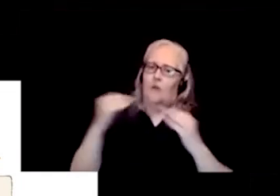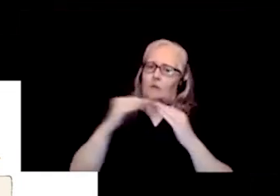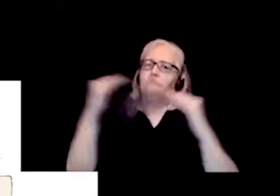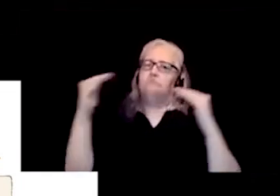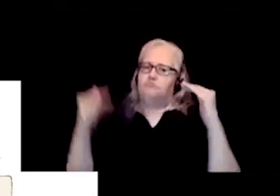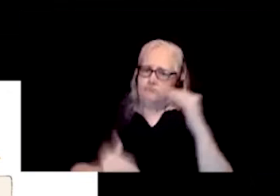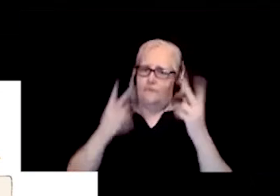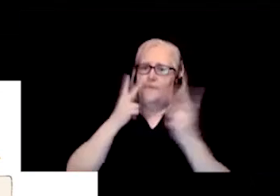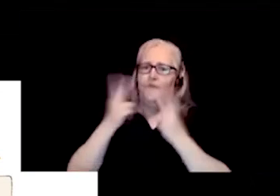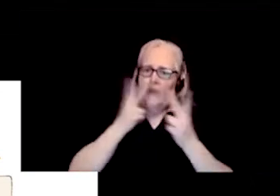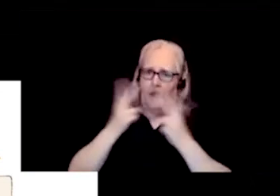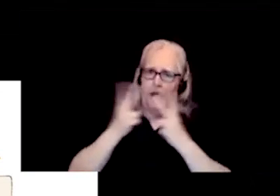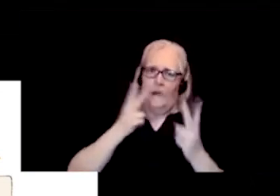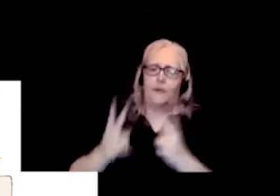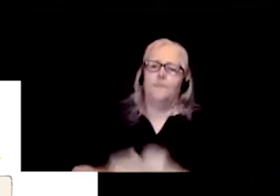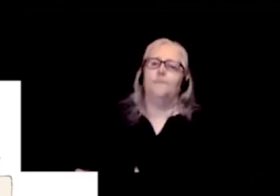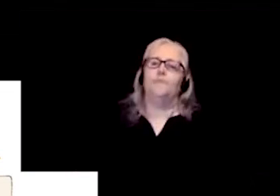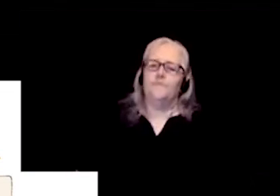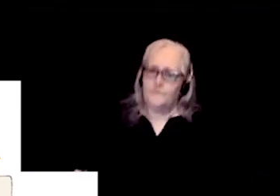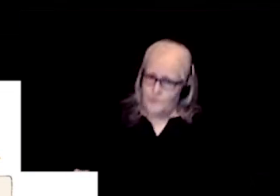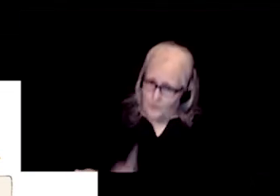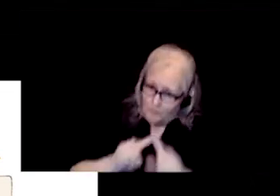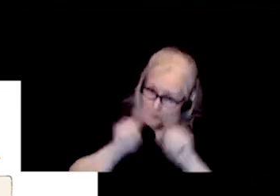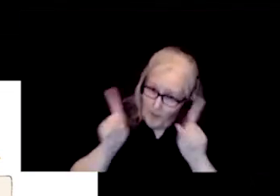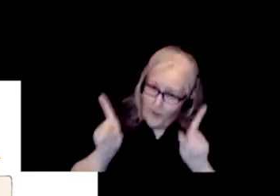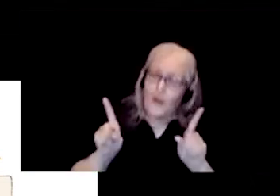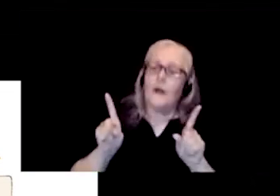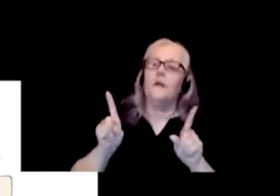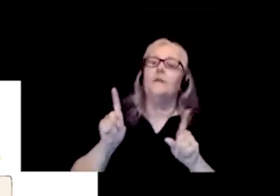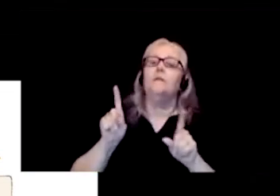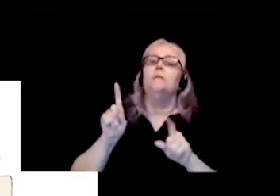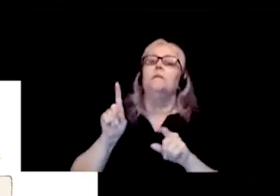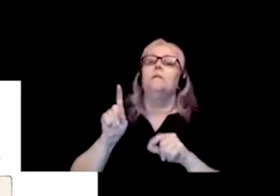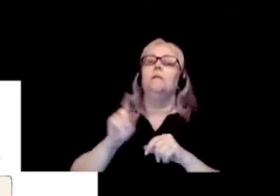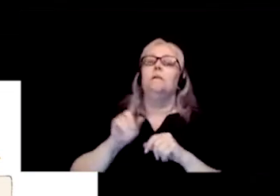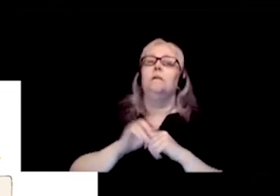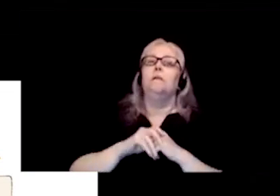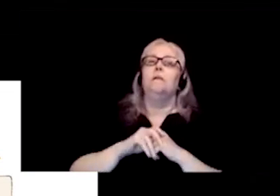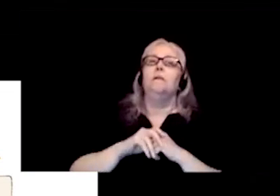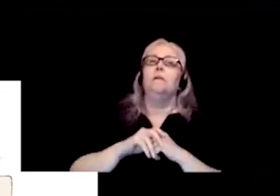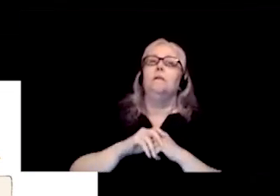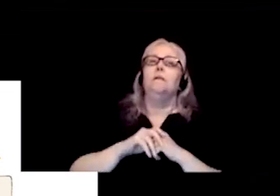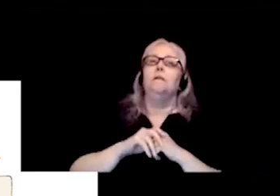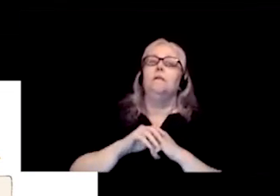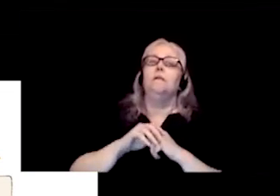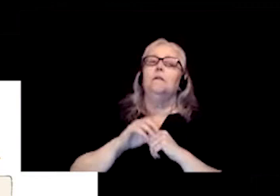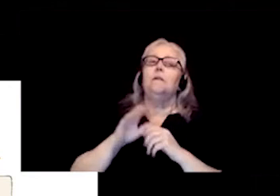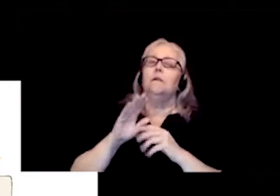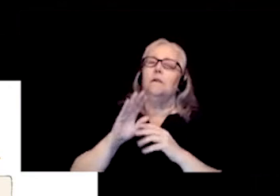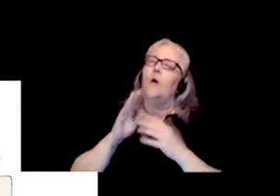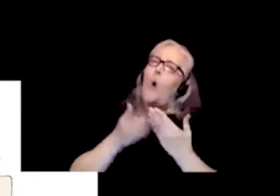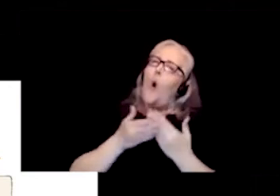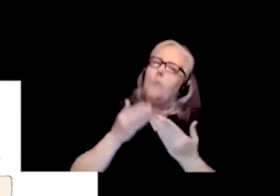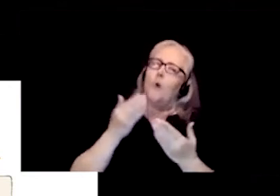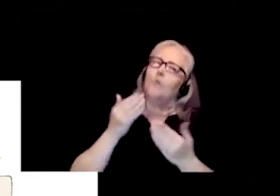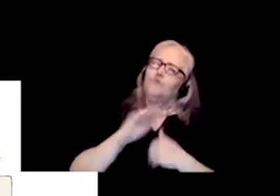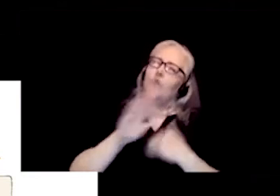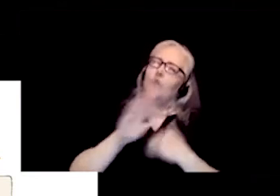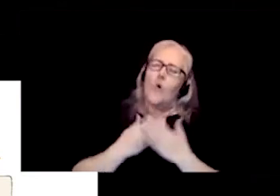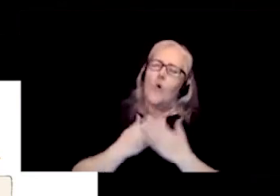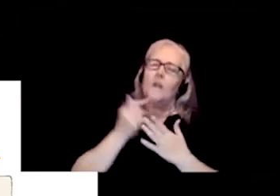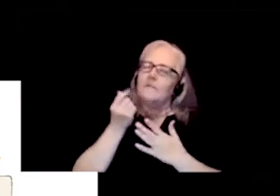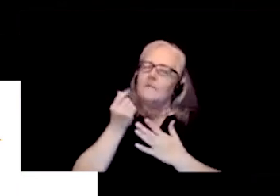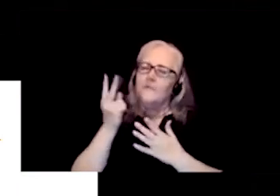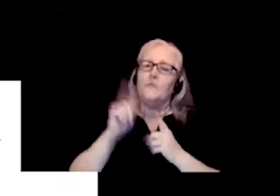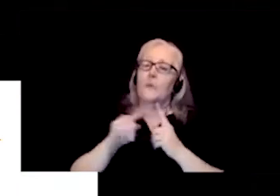But it also has been used, although relatively in a few instances, it has been used to address the